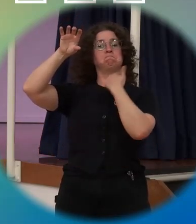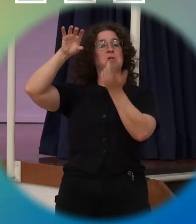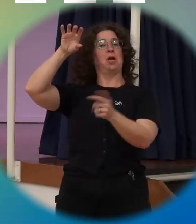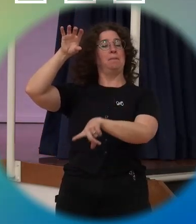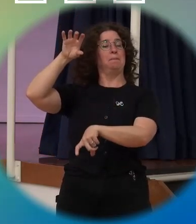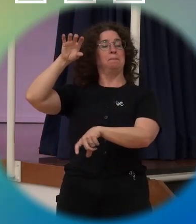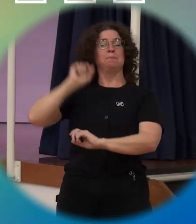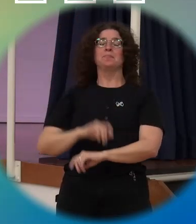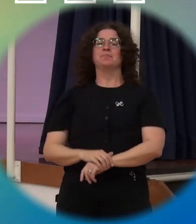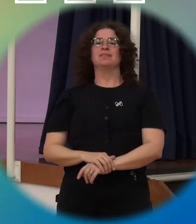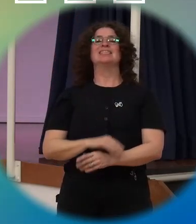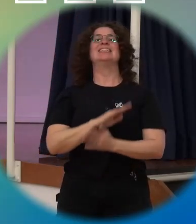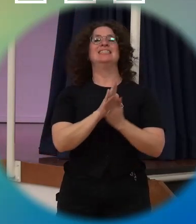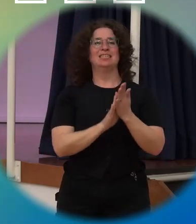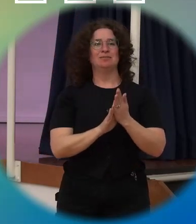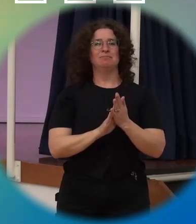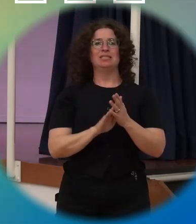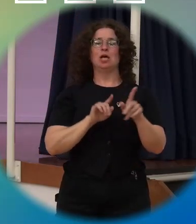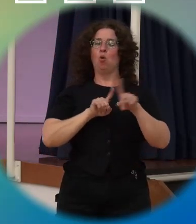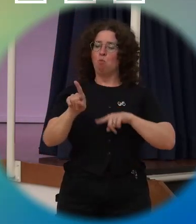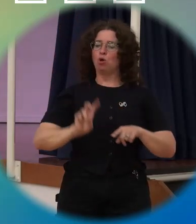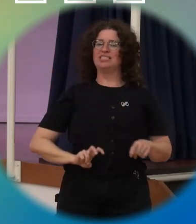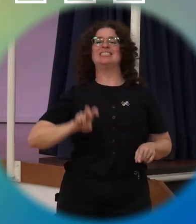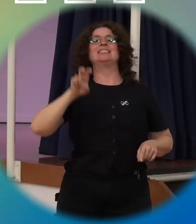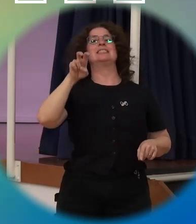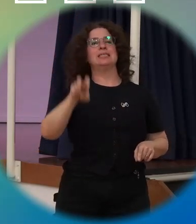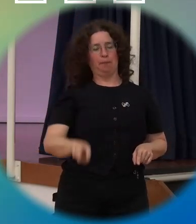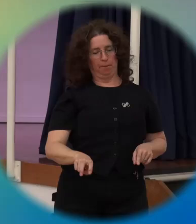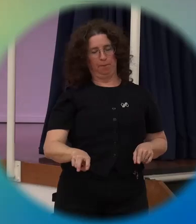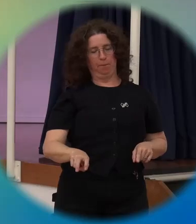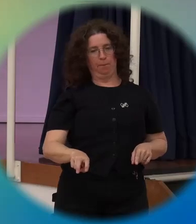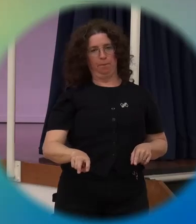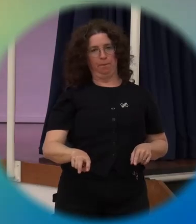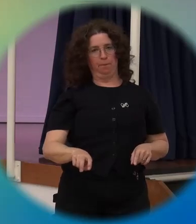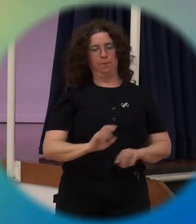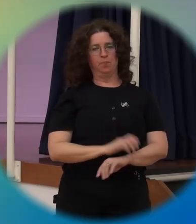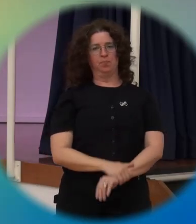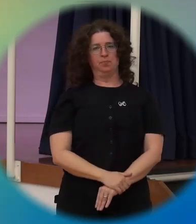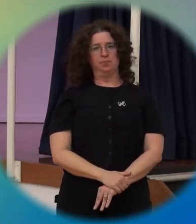recompiled. In other words, we've skipped the majority of the recompiling in this example.